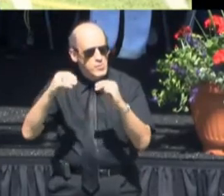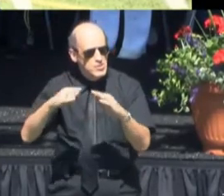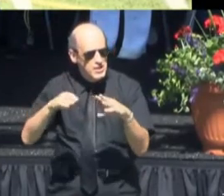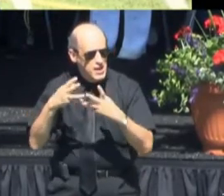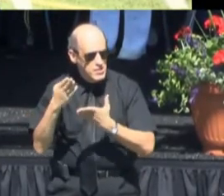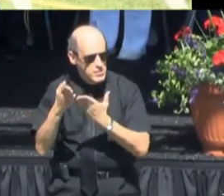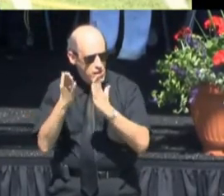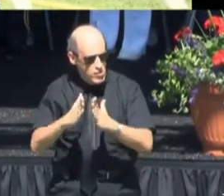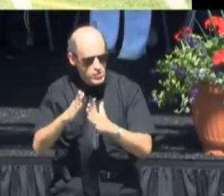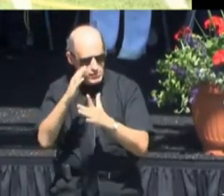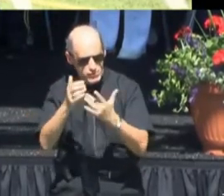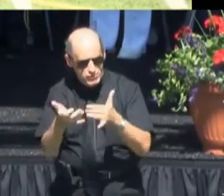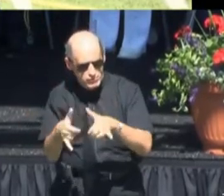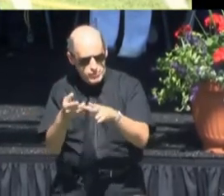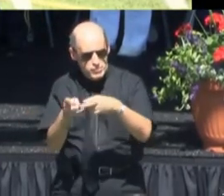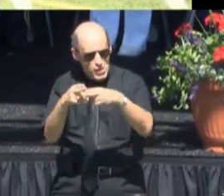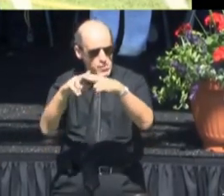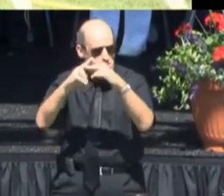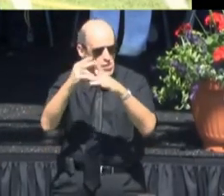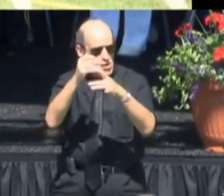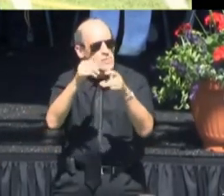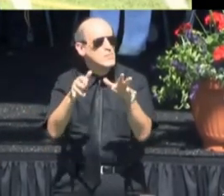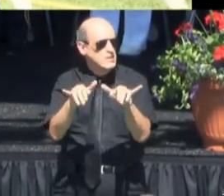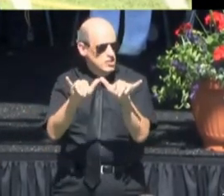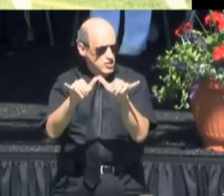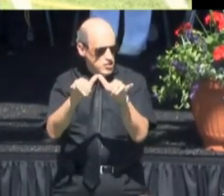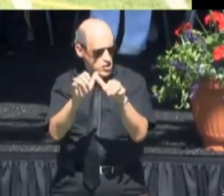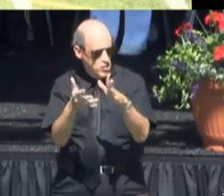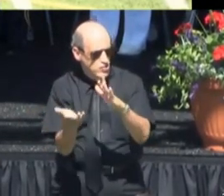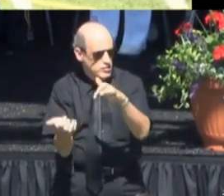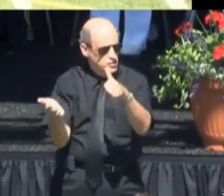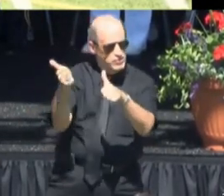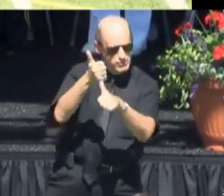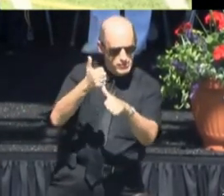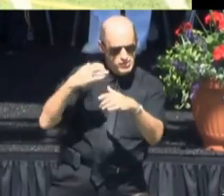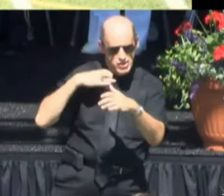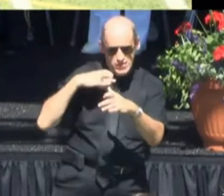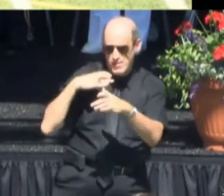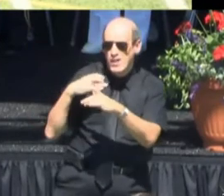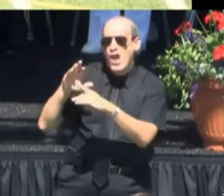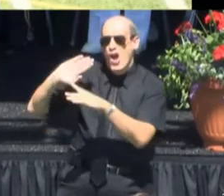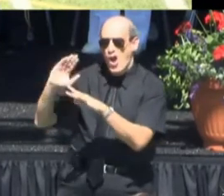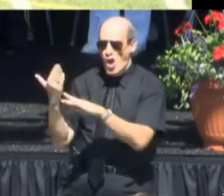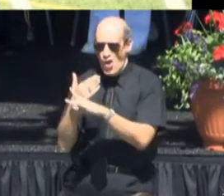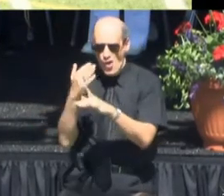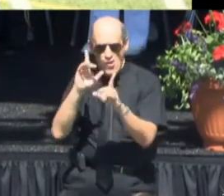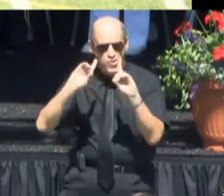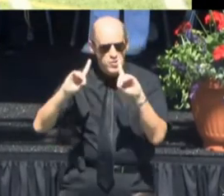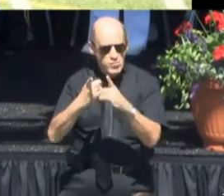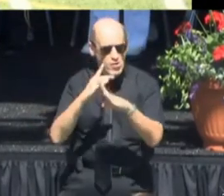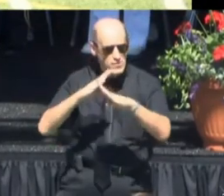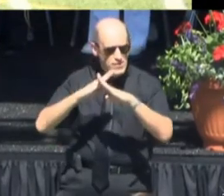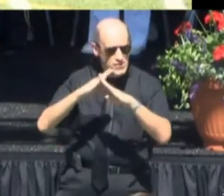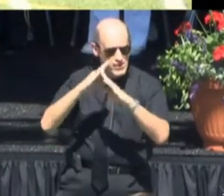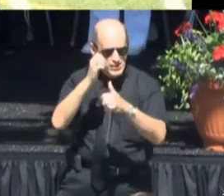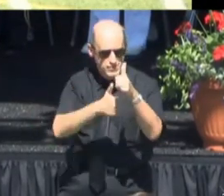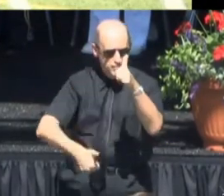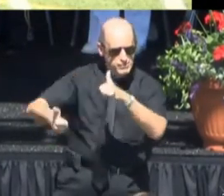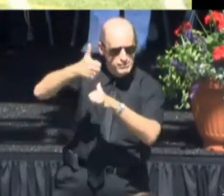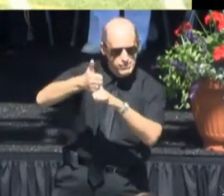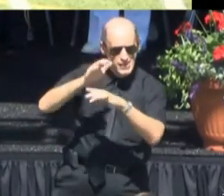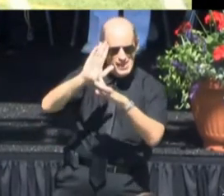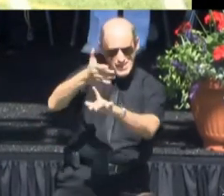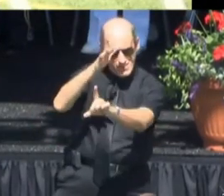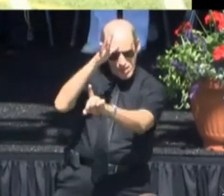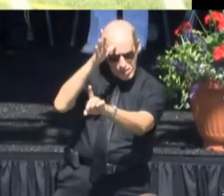chief engineer, served during World War II, and was the father of our 26th Secretary of Defense, the Honorable James N. Mattis. In